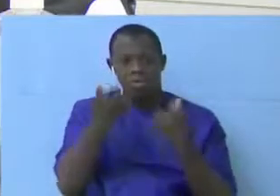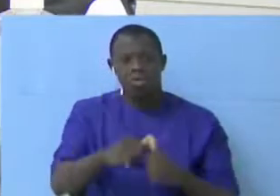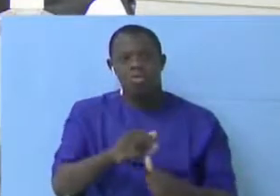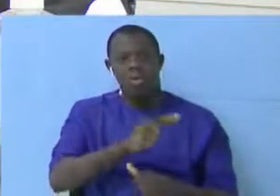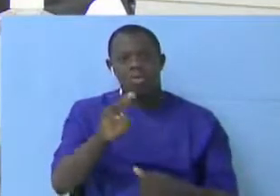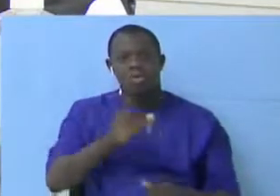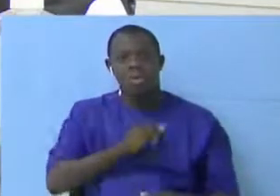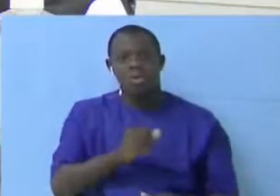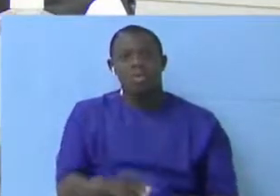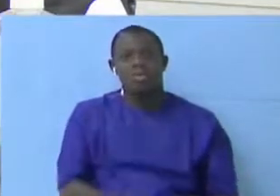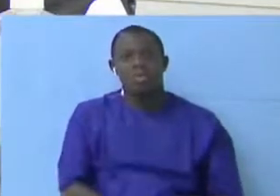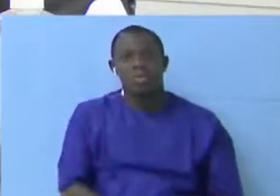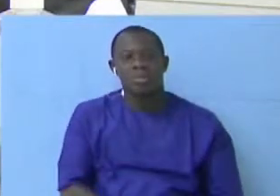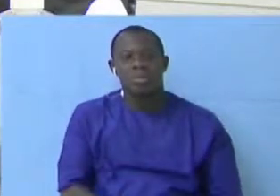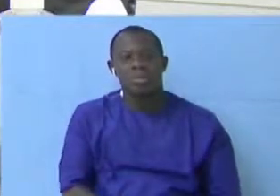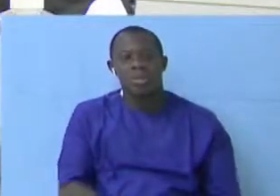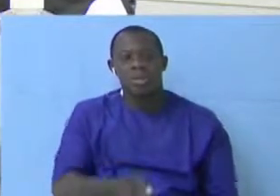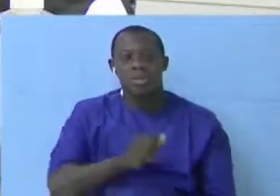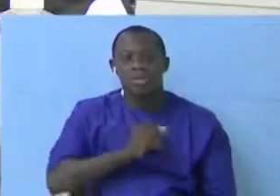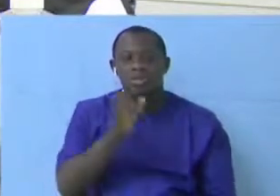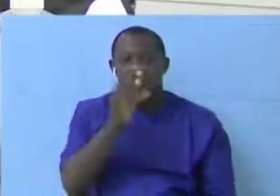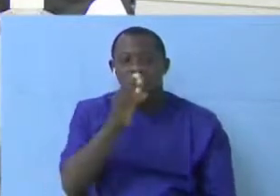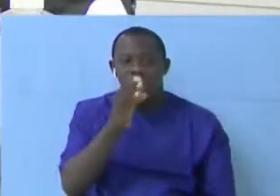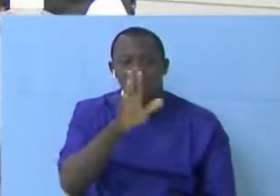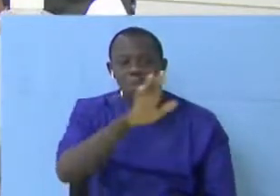They said he didn't eat, he didn't drink.